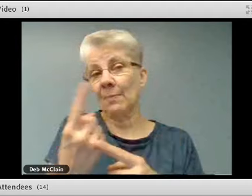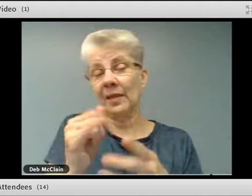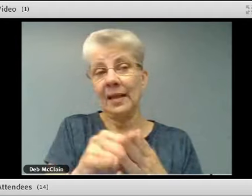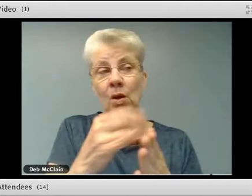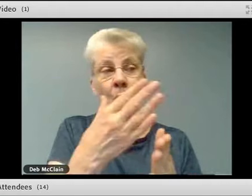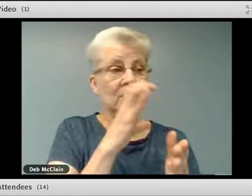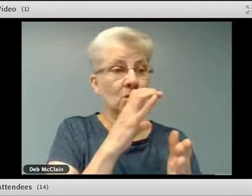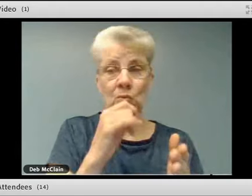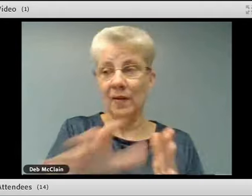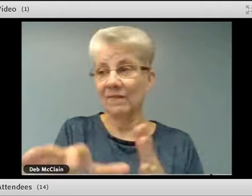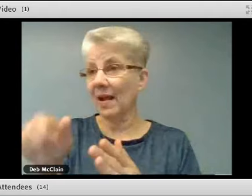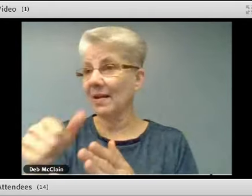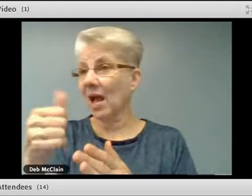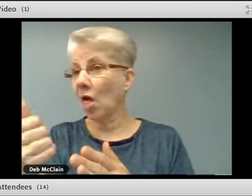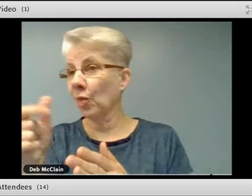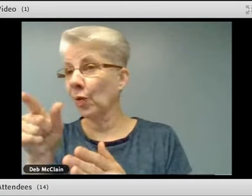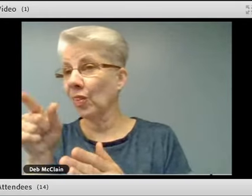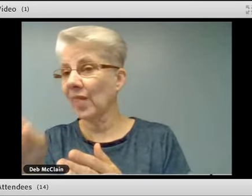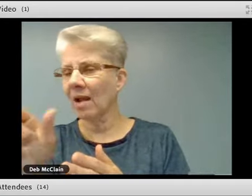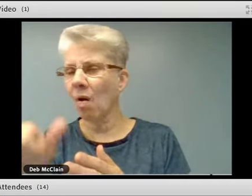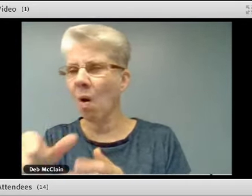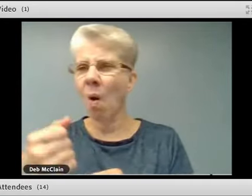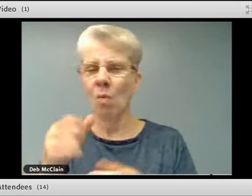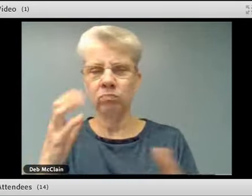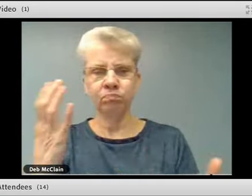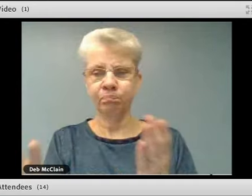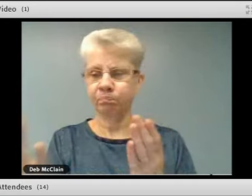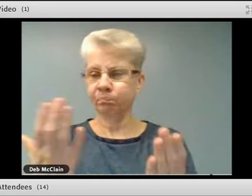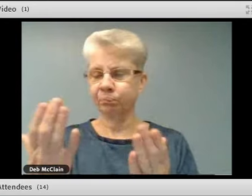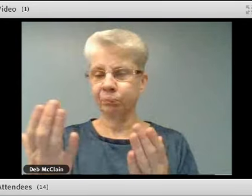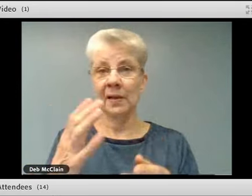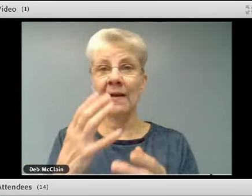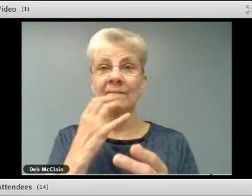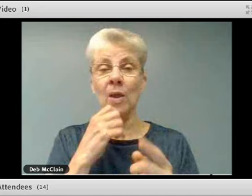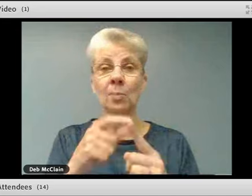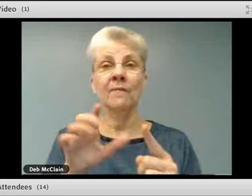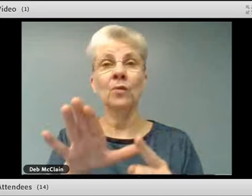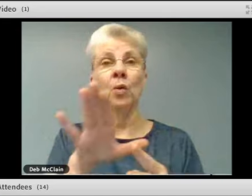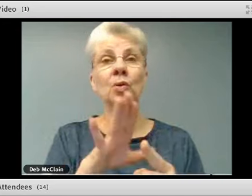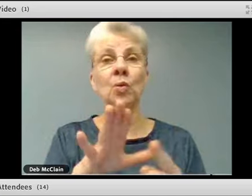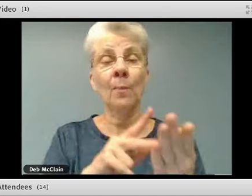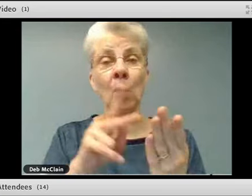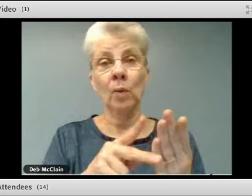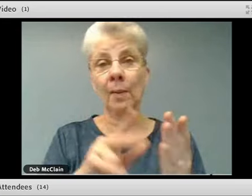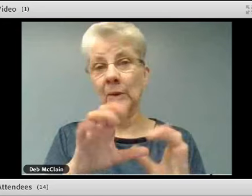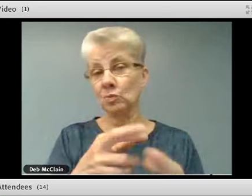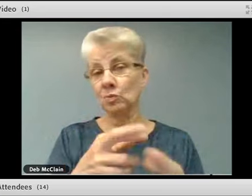didn't find in something else that is going to be really valuable for your program or classroom.